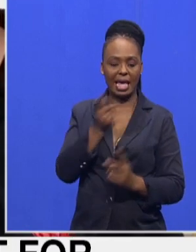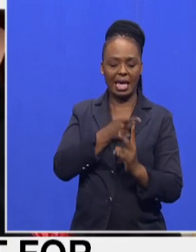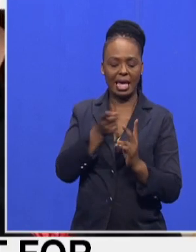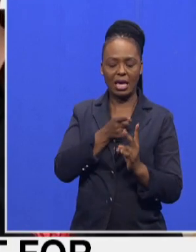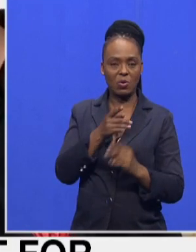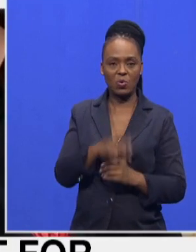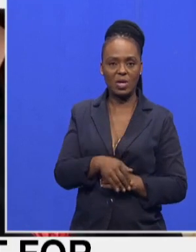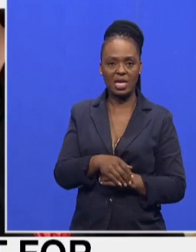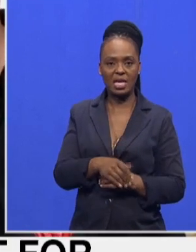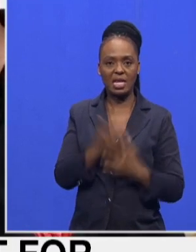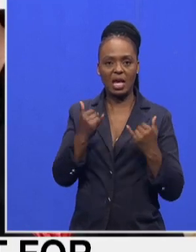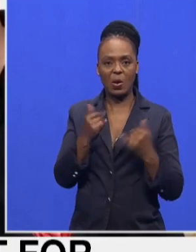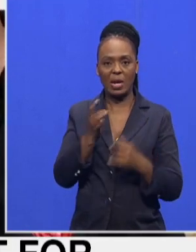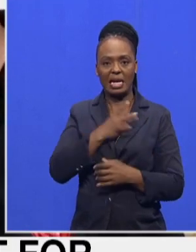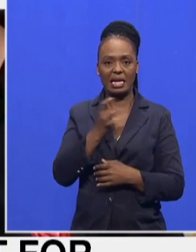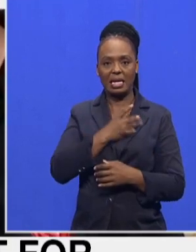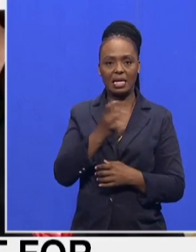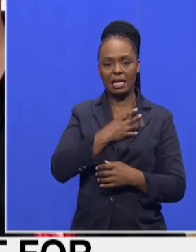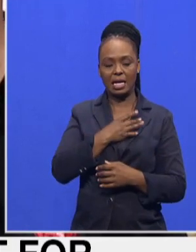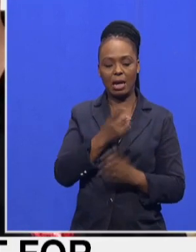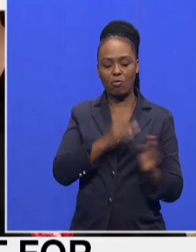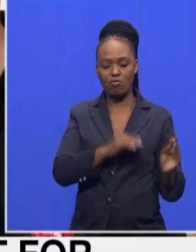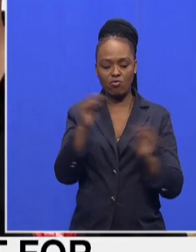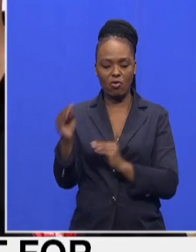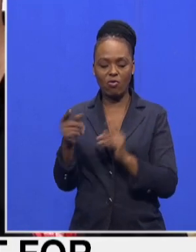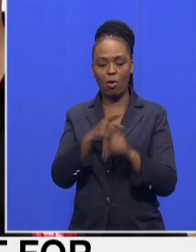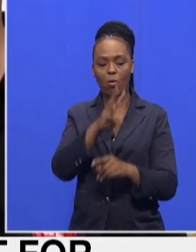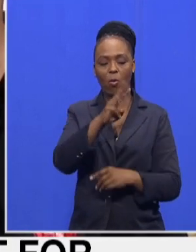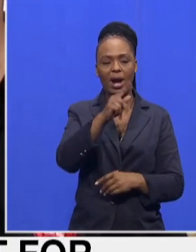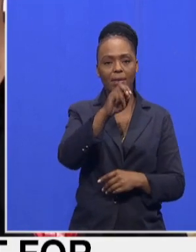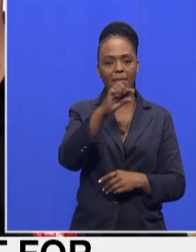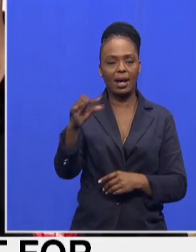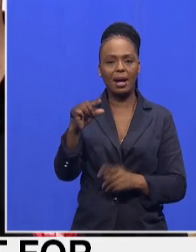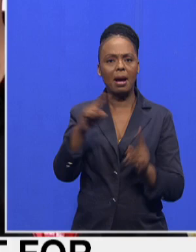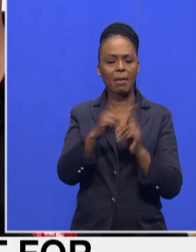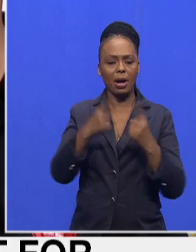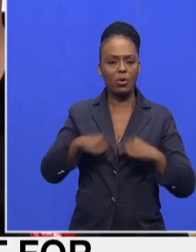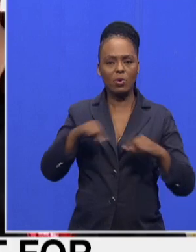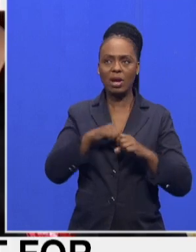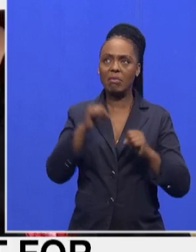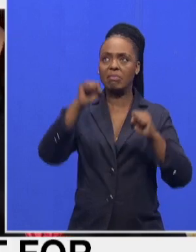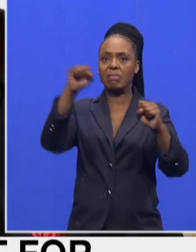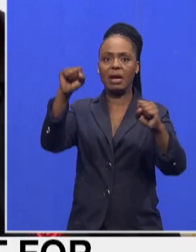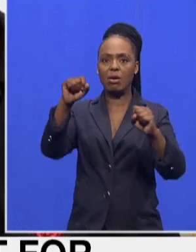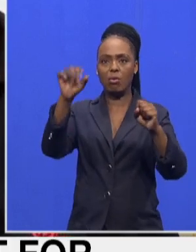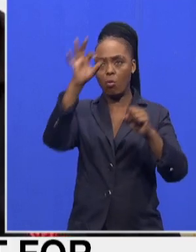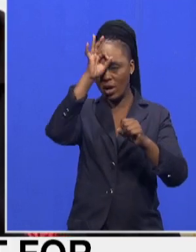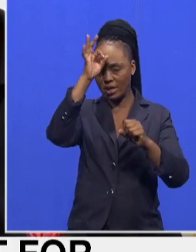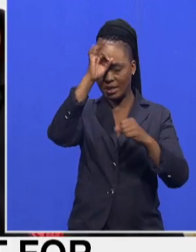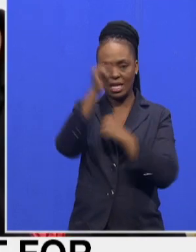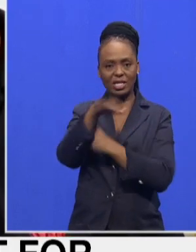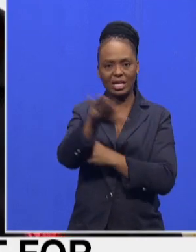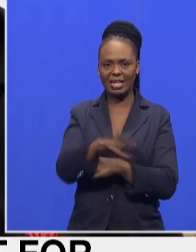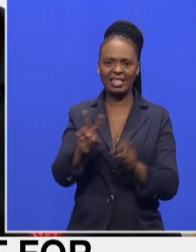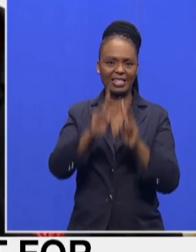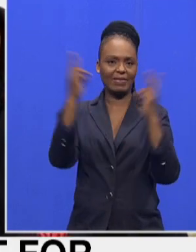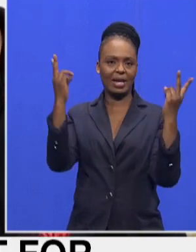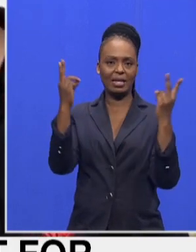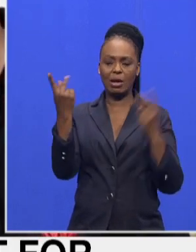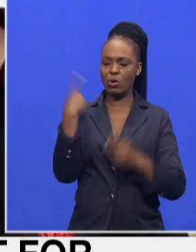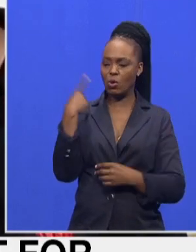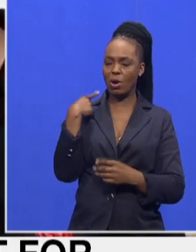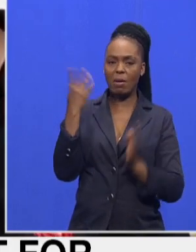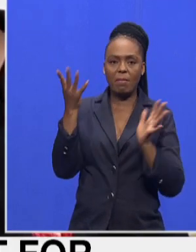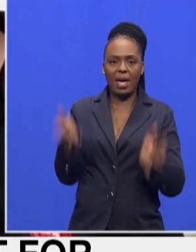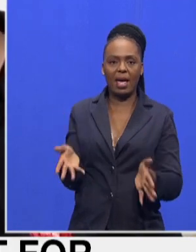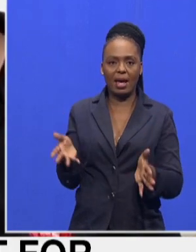they moved them here to Wynberg, which was incorrect because no students were heading to that police station. It was myself and my colleague here, and